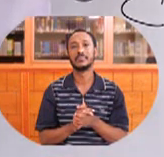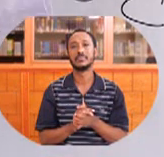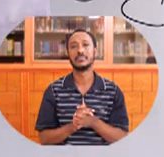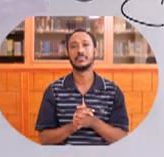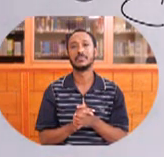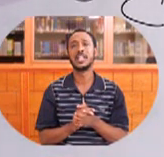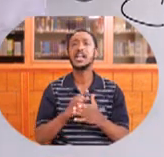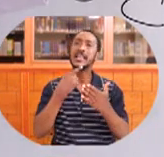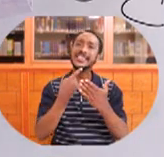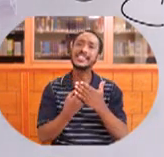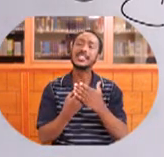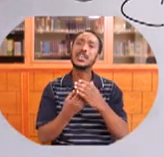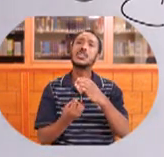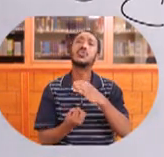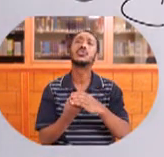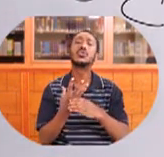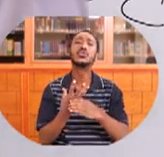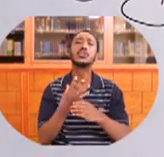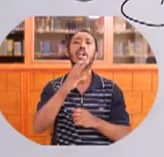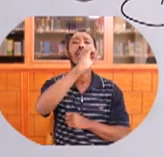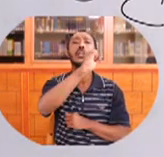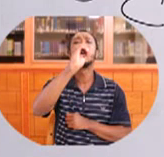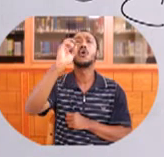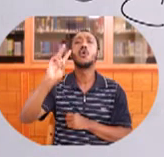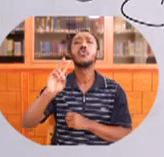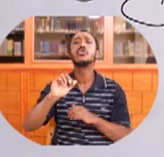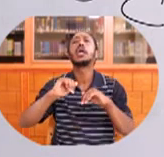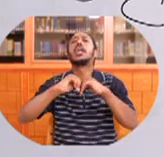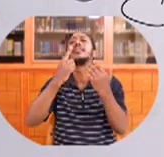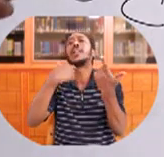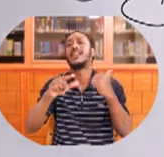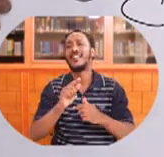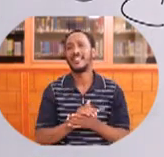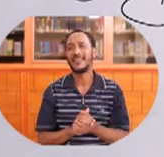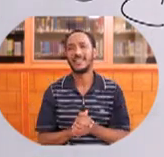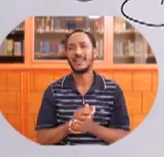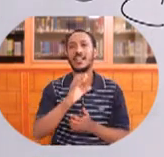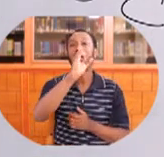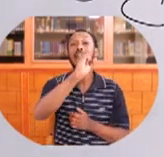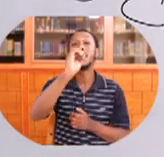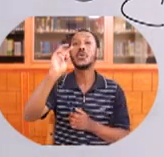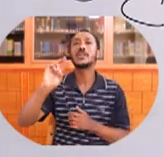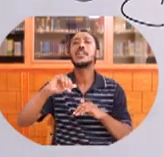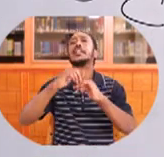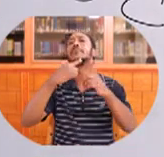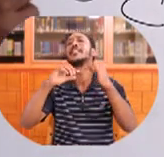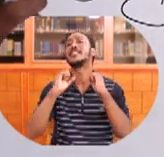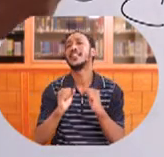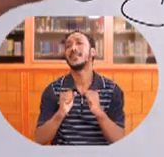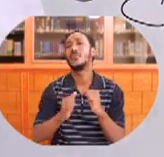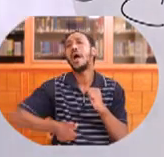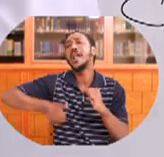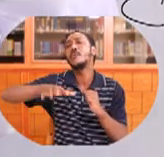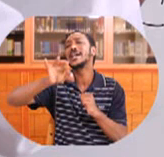what source does this sulfur dioxide originate? This sulfur dioxide originates